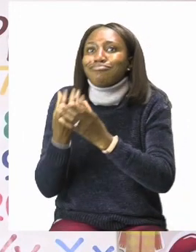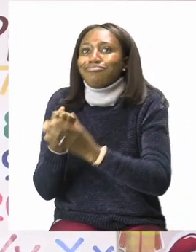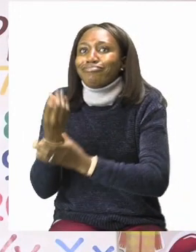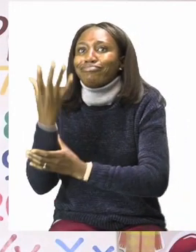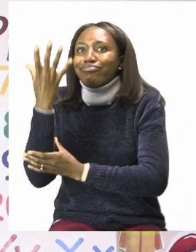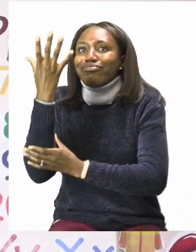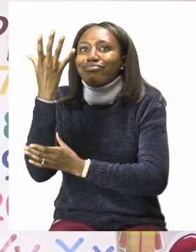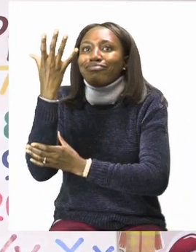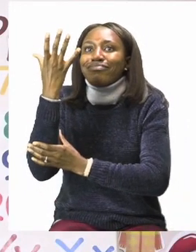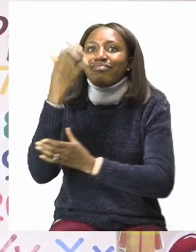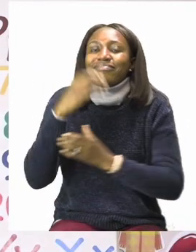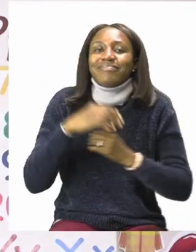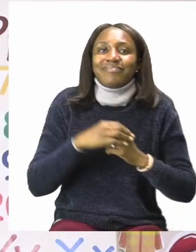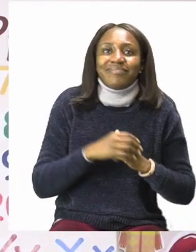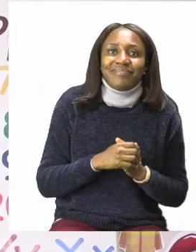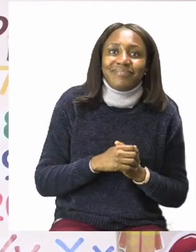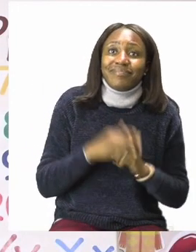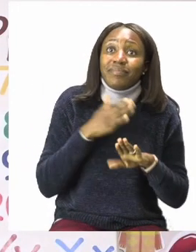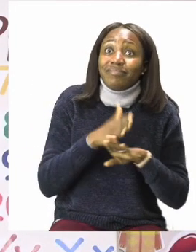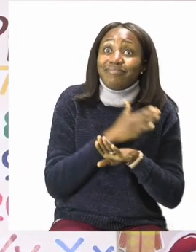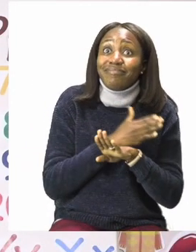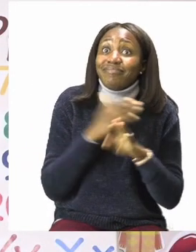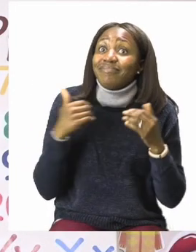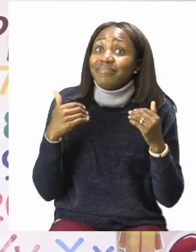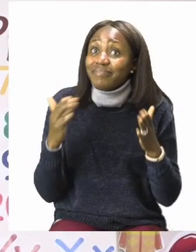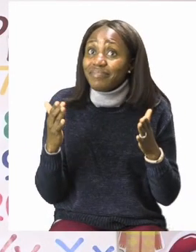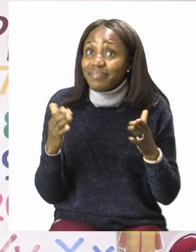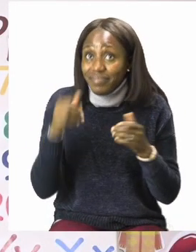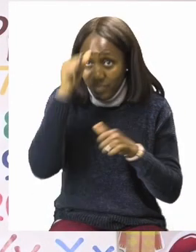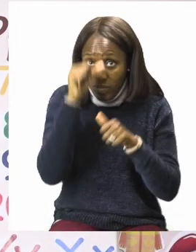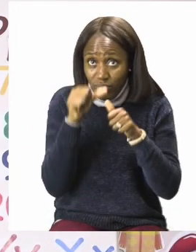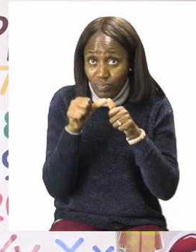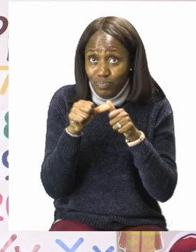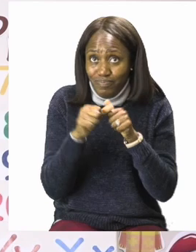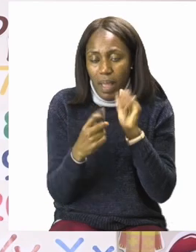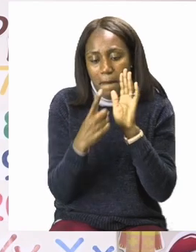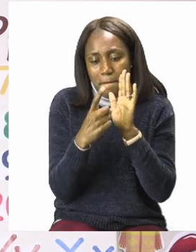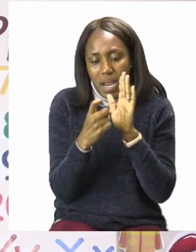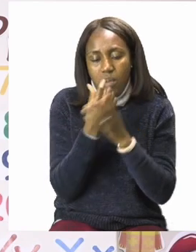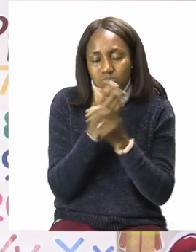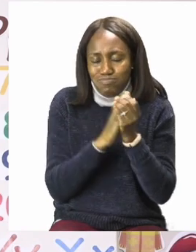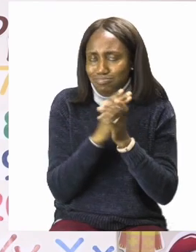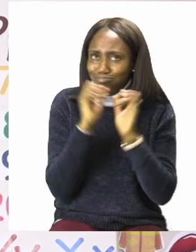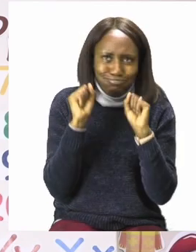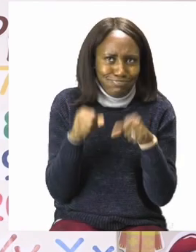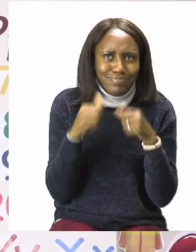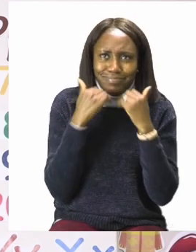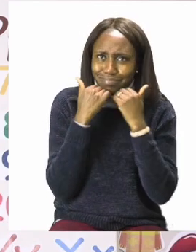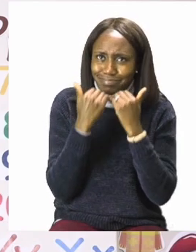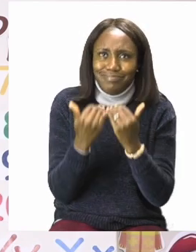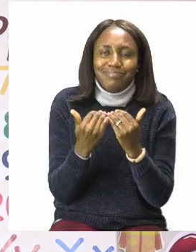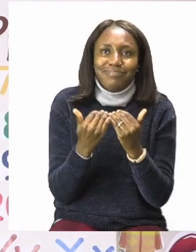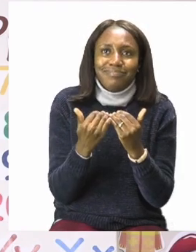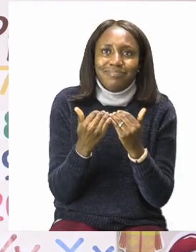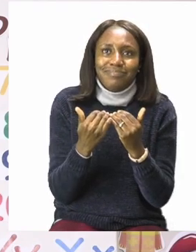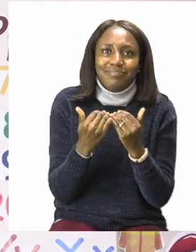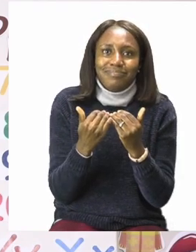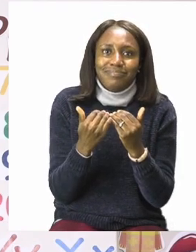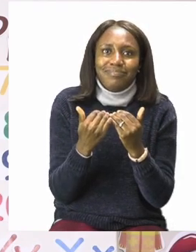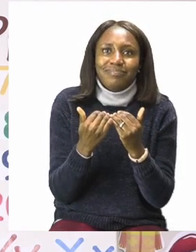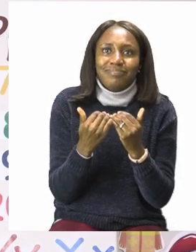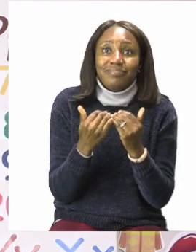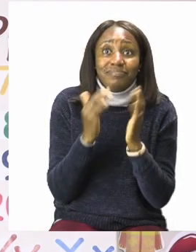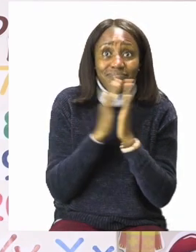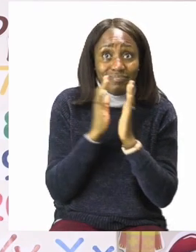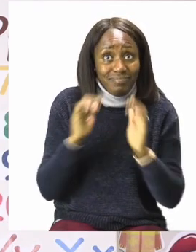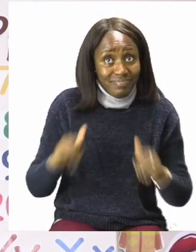and Growth. And before we get into any lessons, we know that we need to sanitize. Remember, boys and